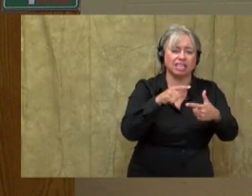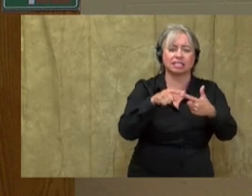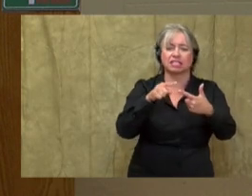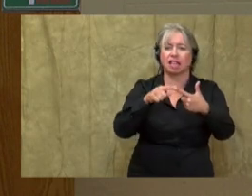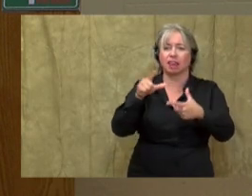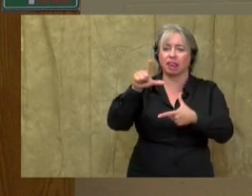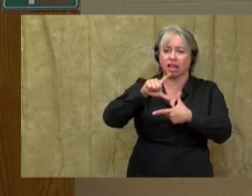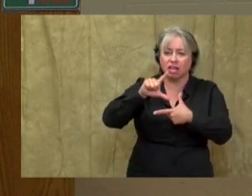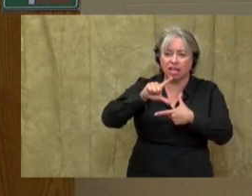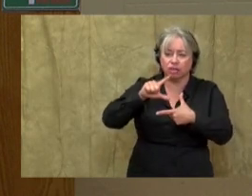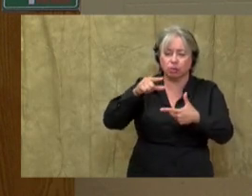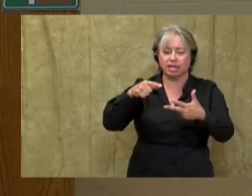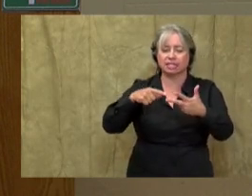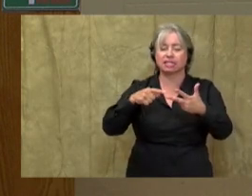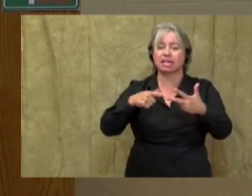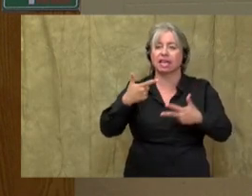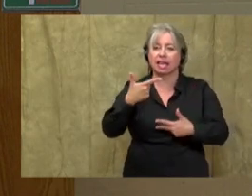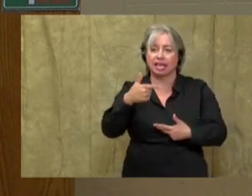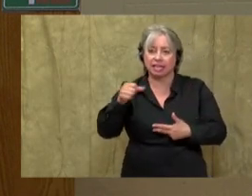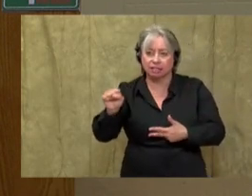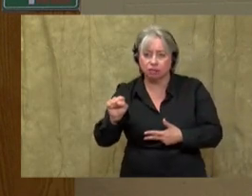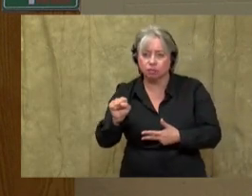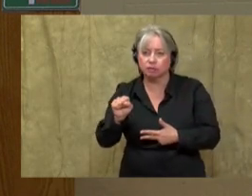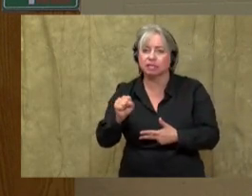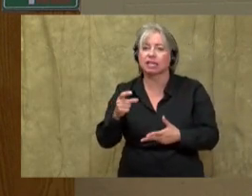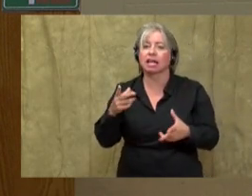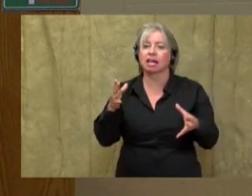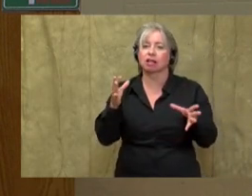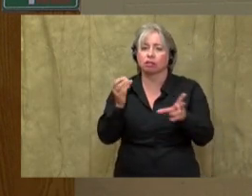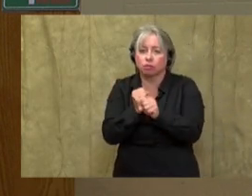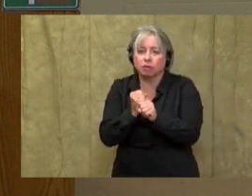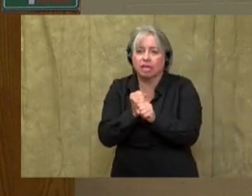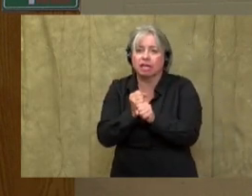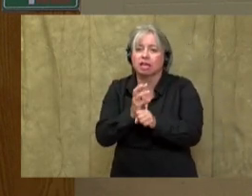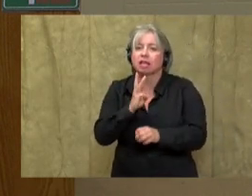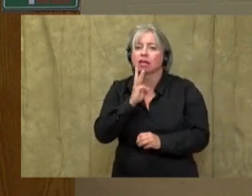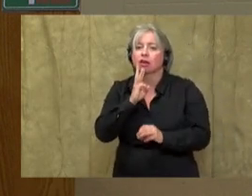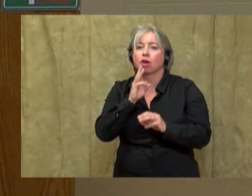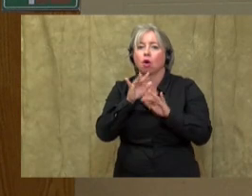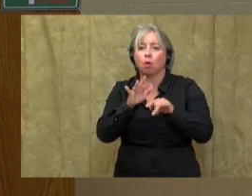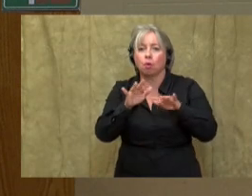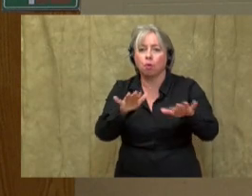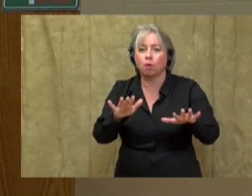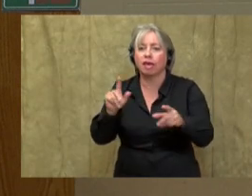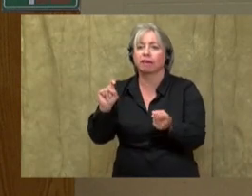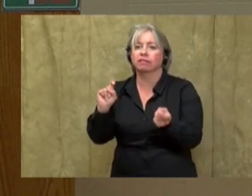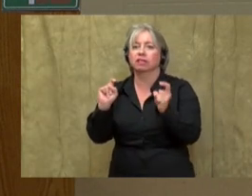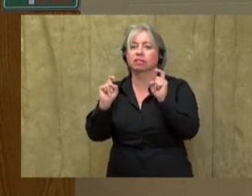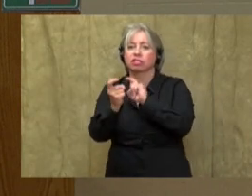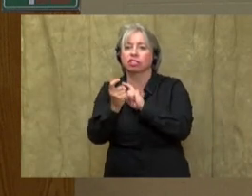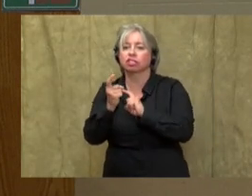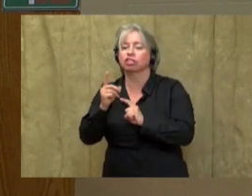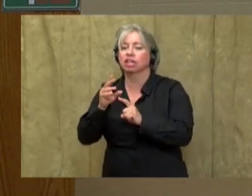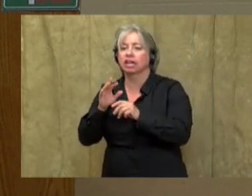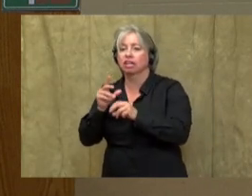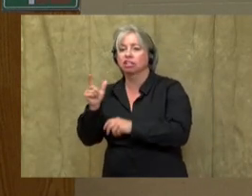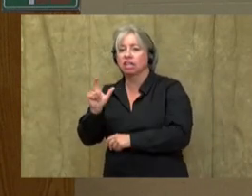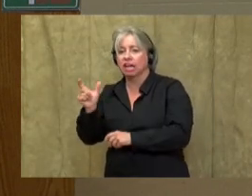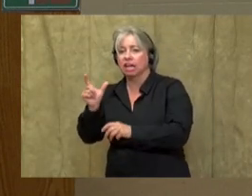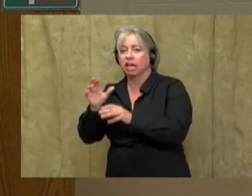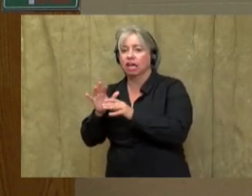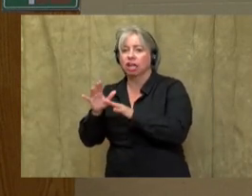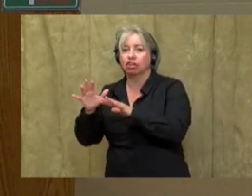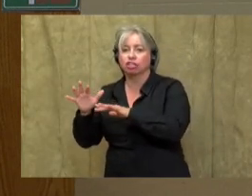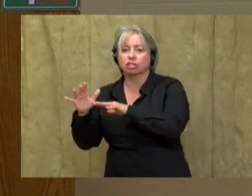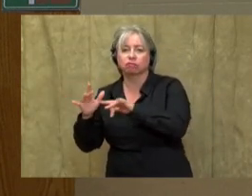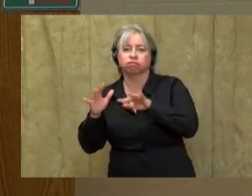quick recap, a wave is a disturbance of energy that can pass through matter without transferring that matter. The